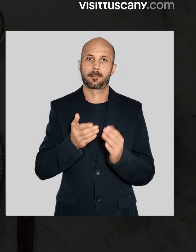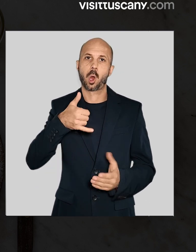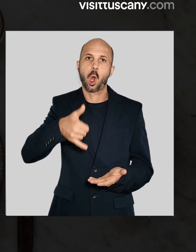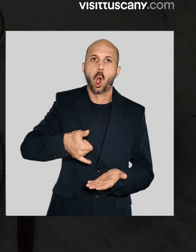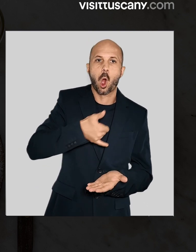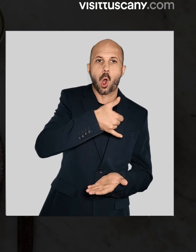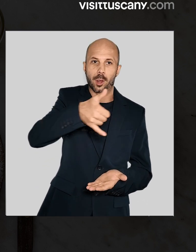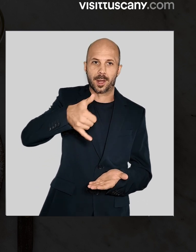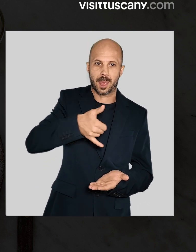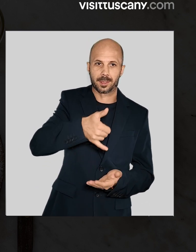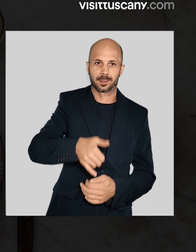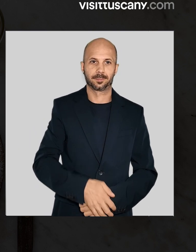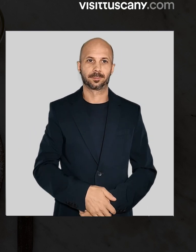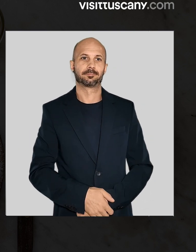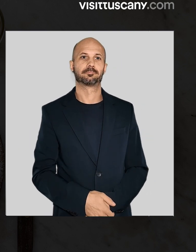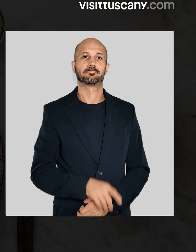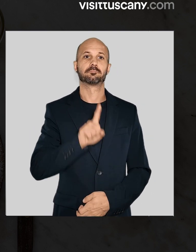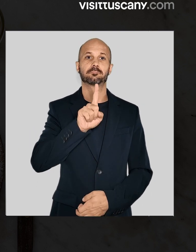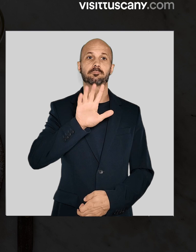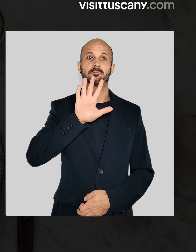150 grams of honey,